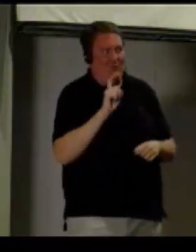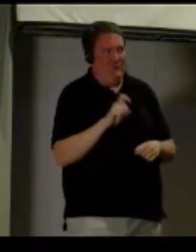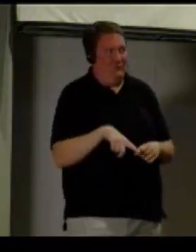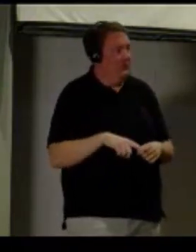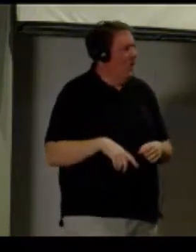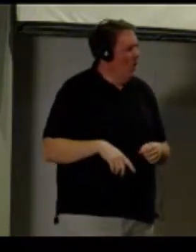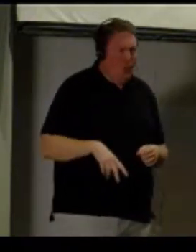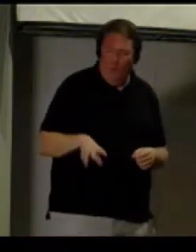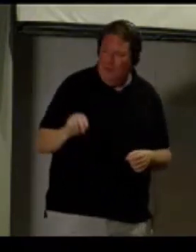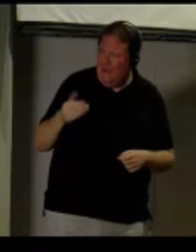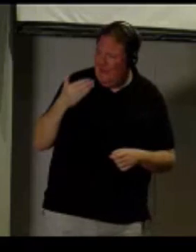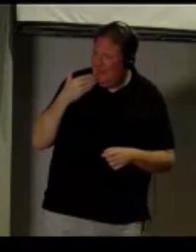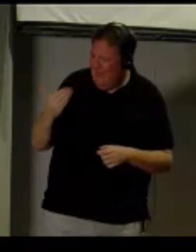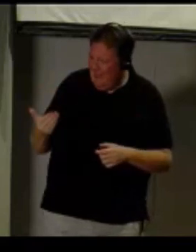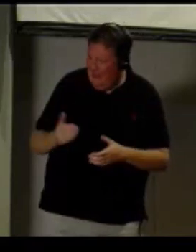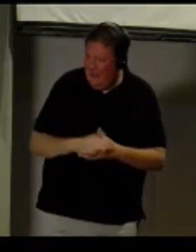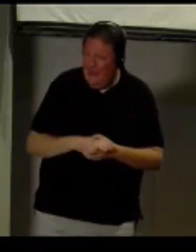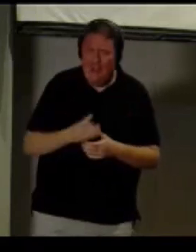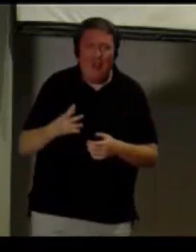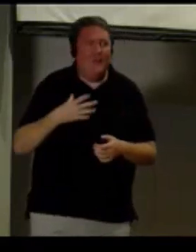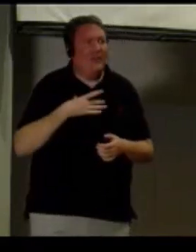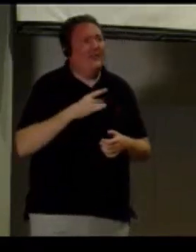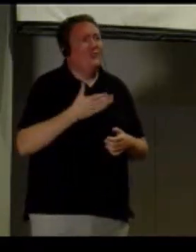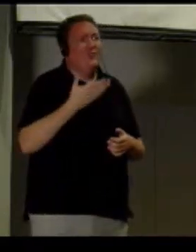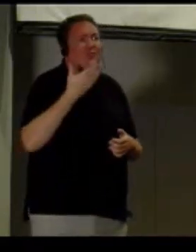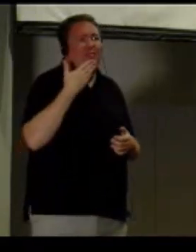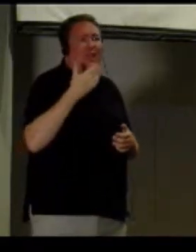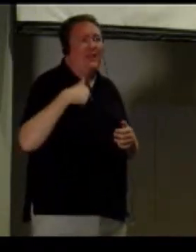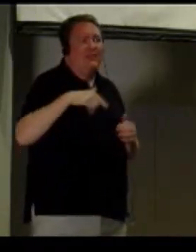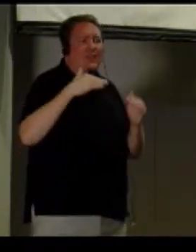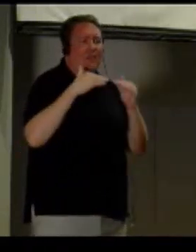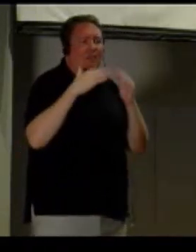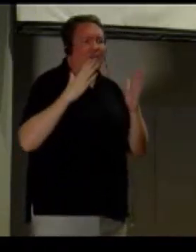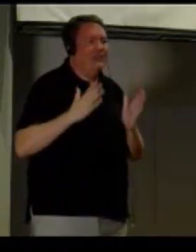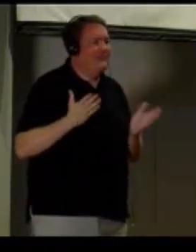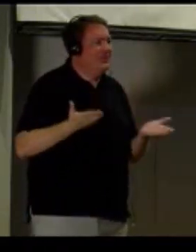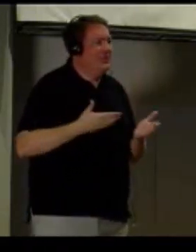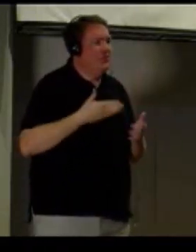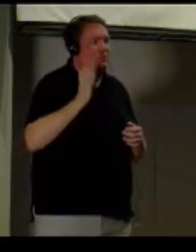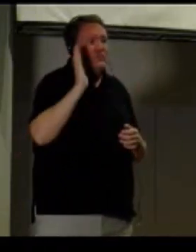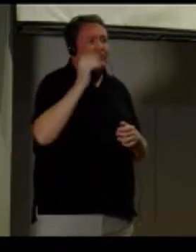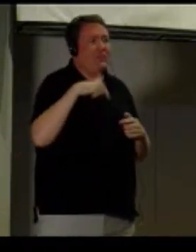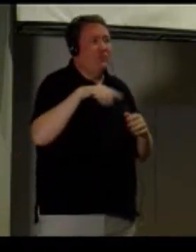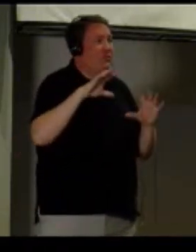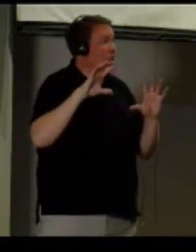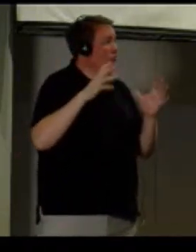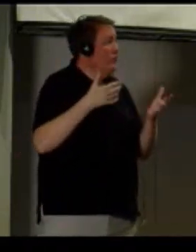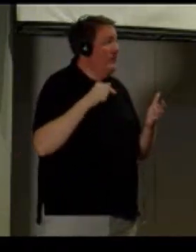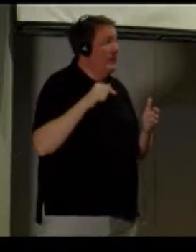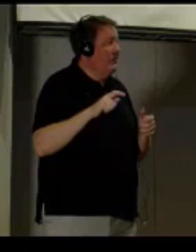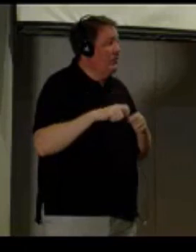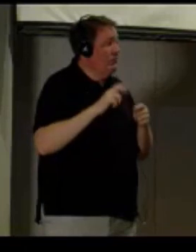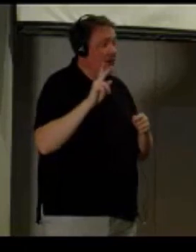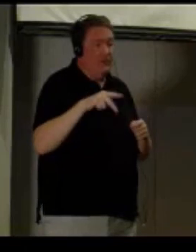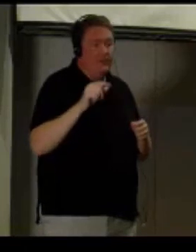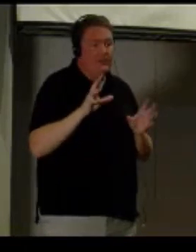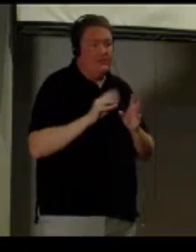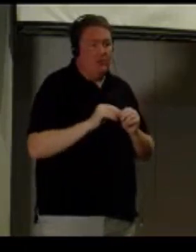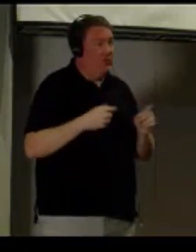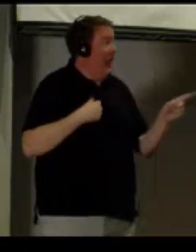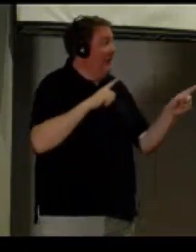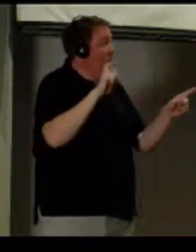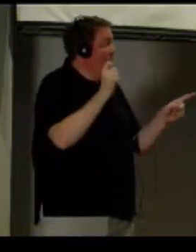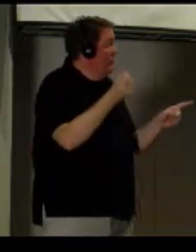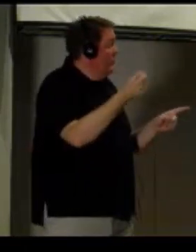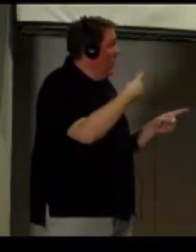No, thanks, Matilda. And I want to thank my colleagues here for speaking today to the group. And this concludes this session. Okay,